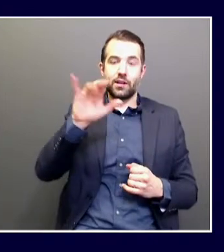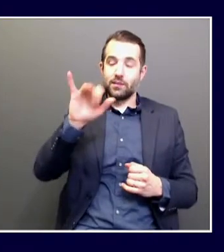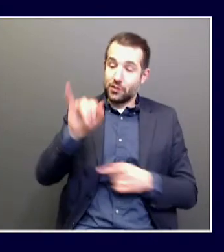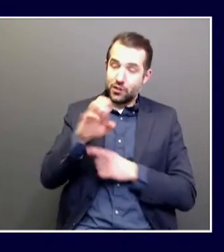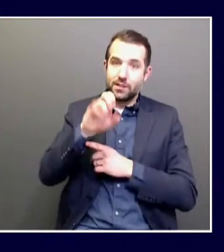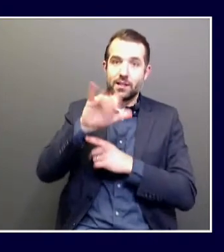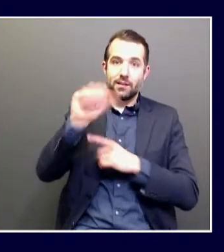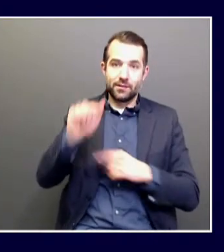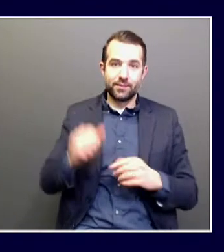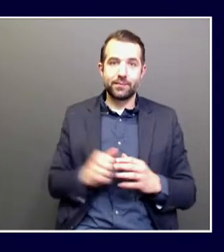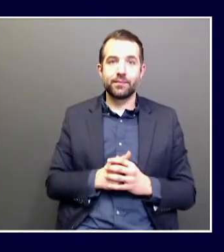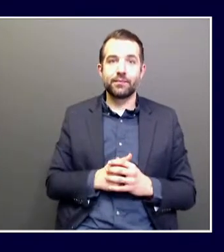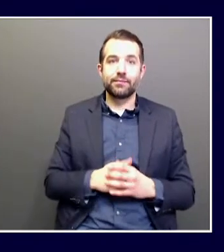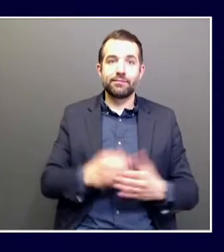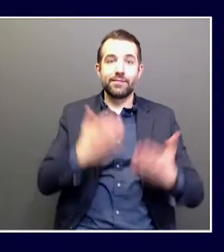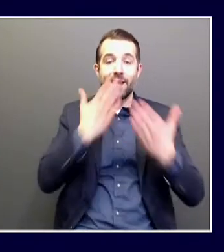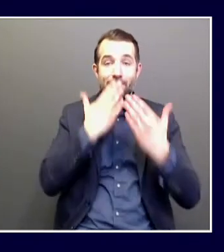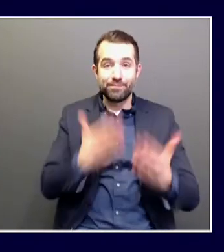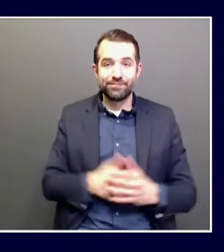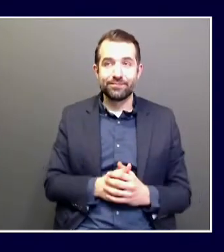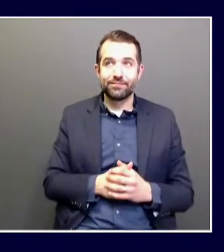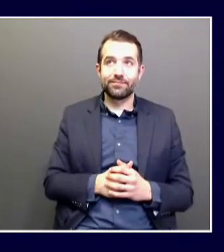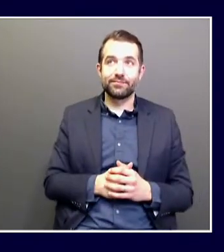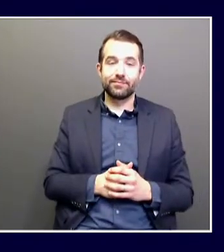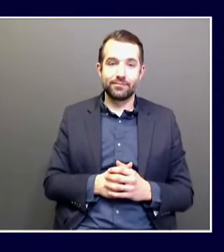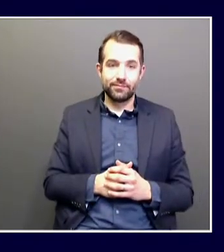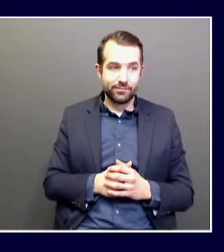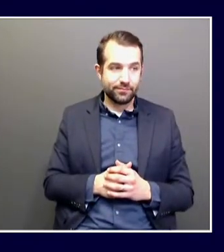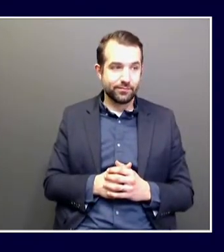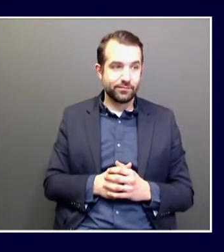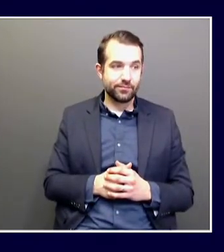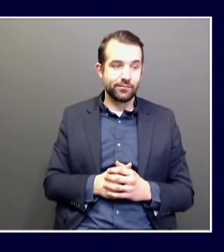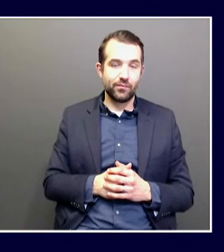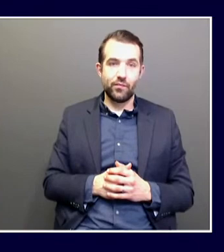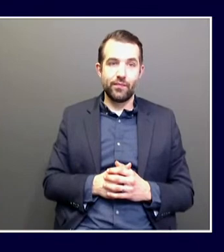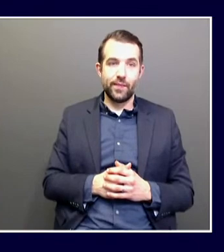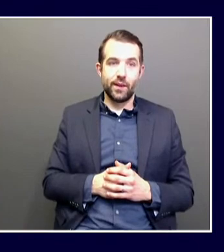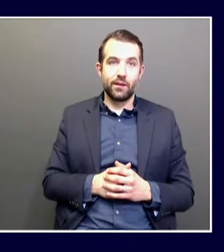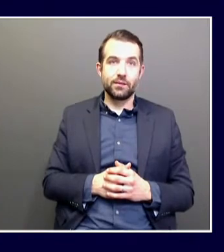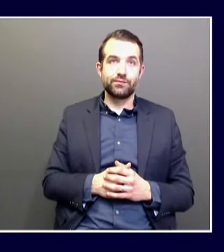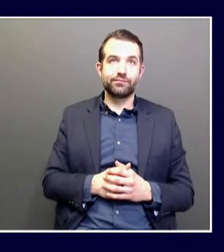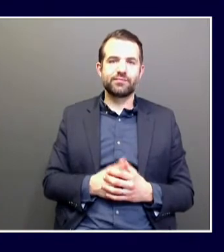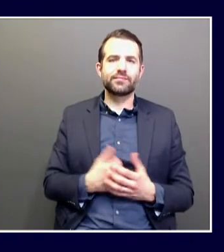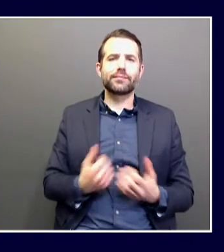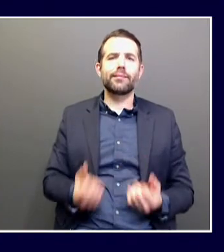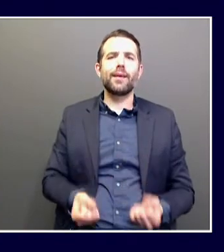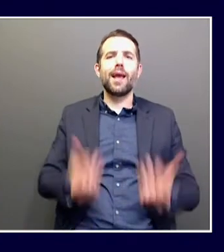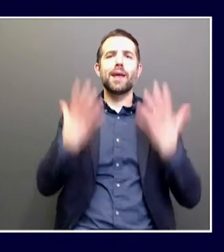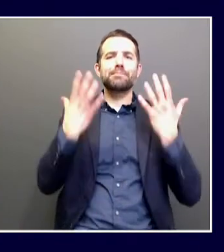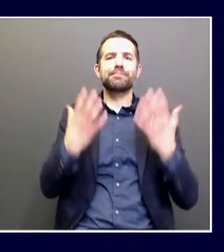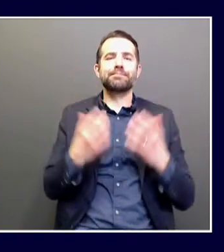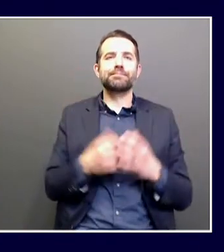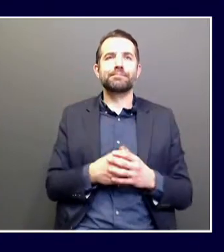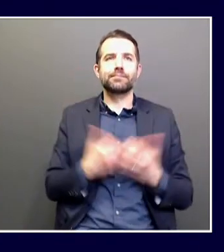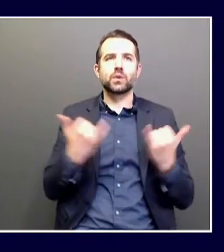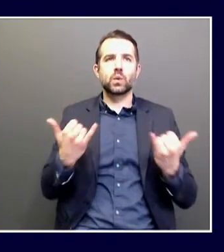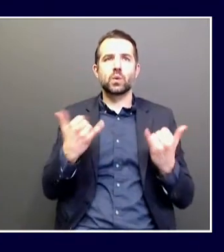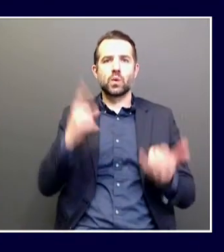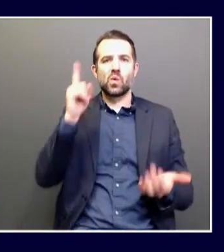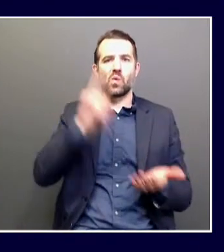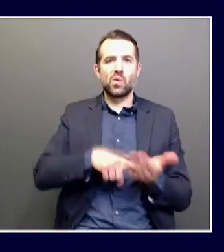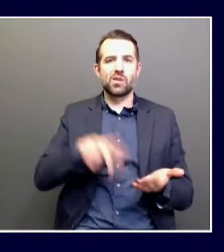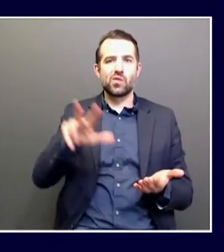Thank you, Dr. Shah. I wanted to just first ask about kind of the case numbers we're seeing right now. Obviously, with the positivity rate